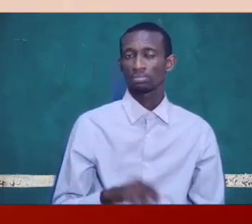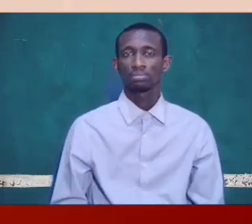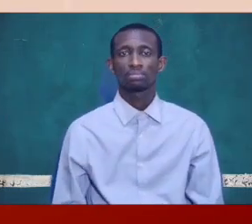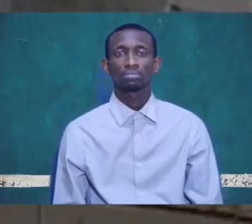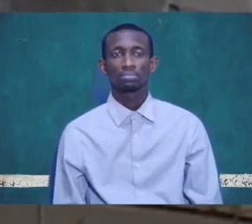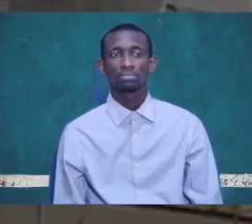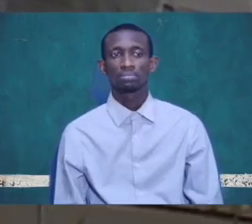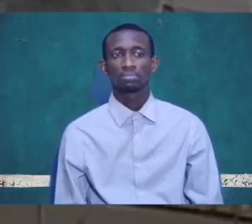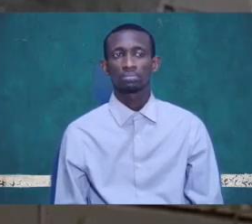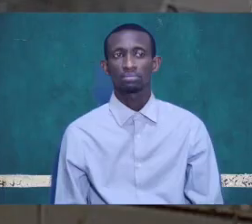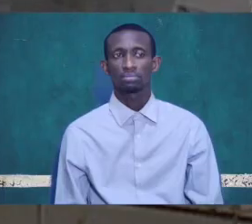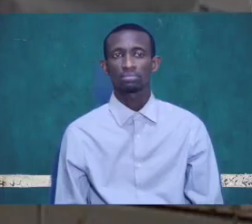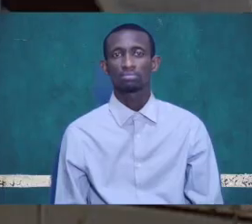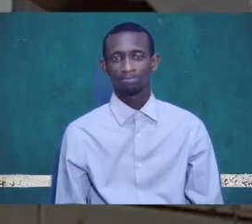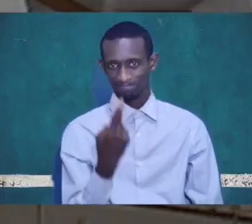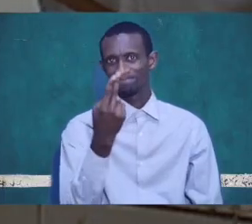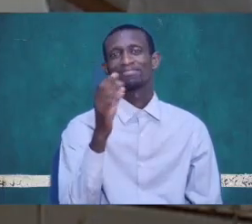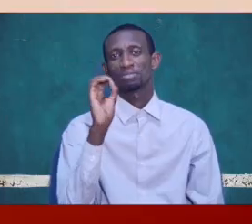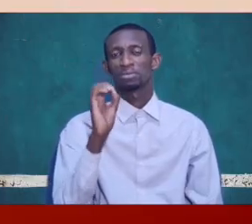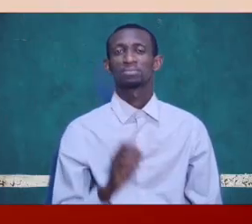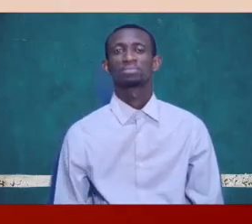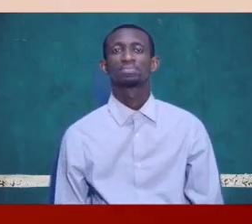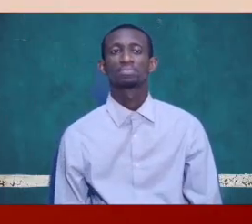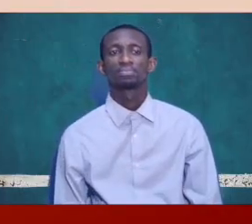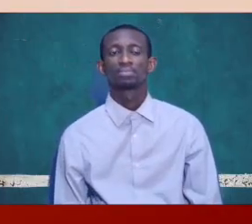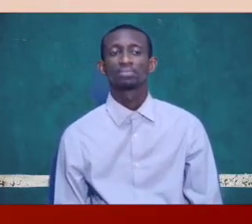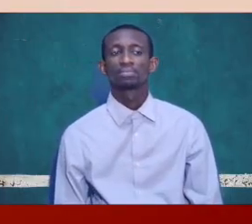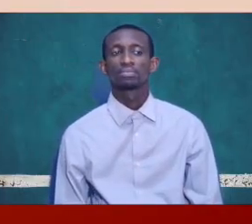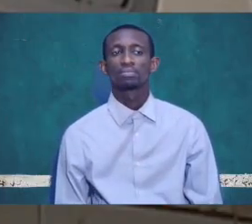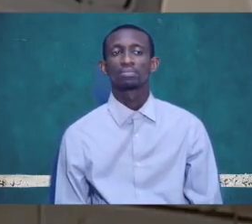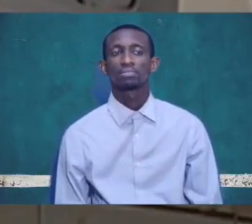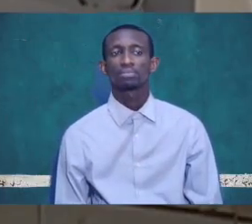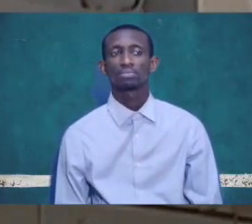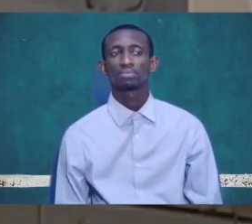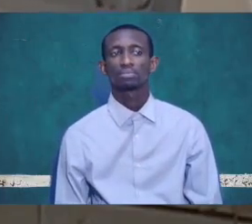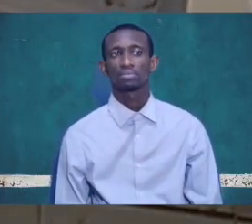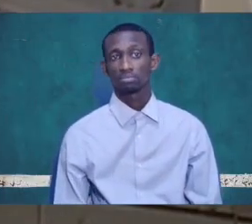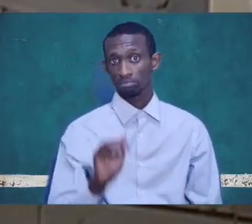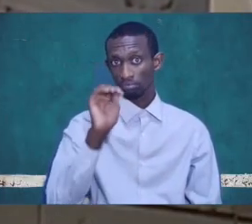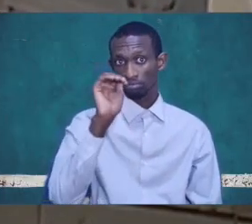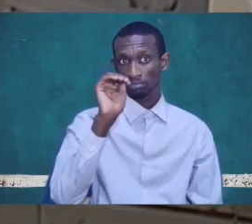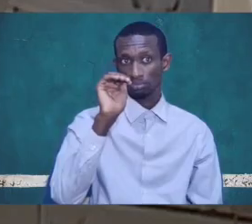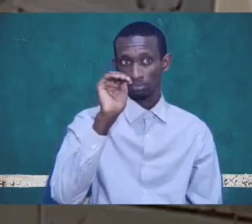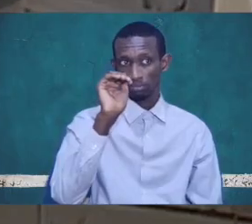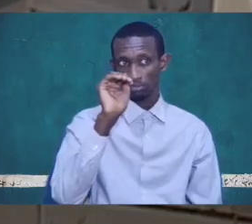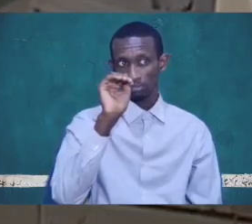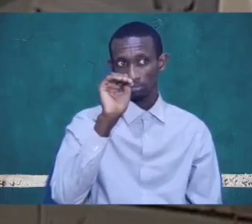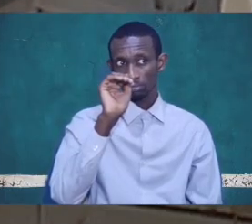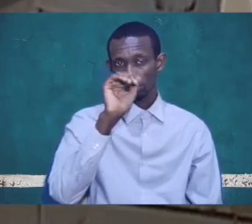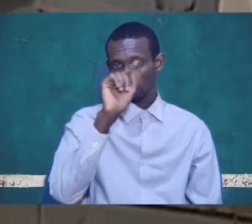here is also 20. So the atomic number is 20, mass number is